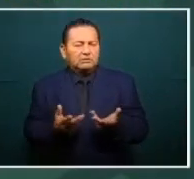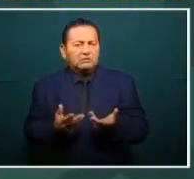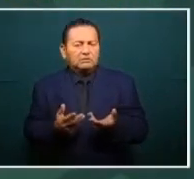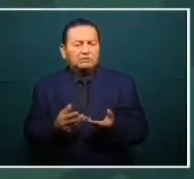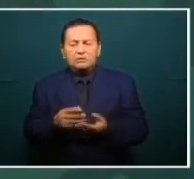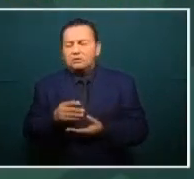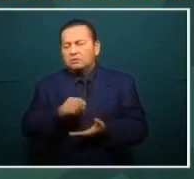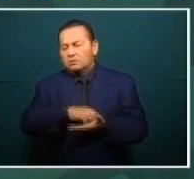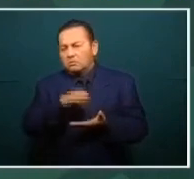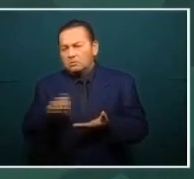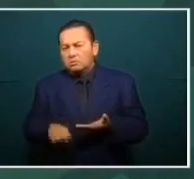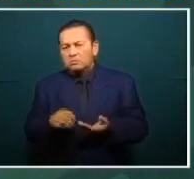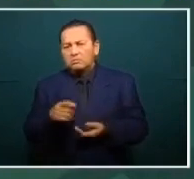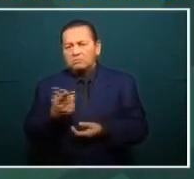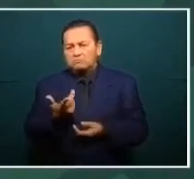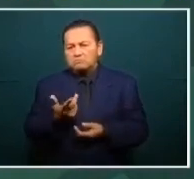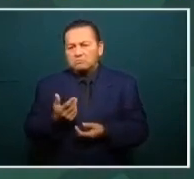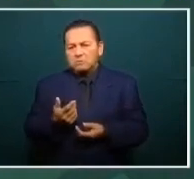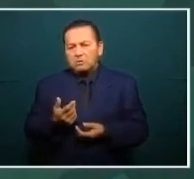that we think